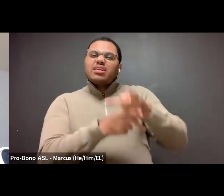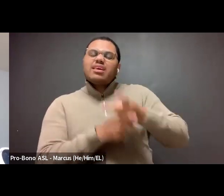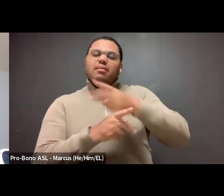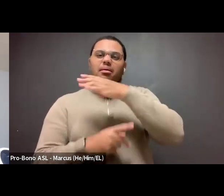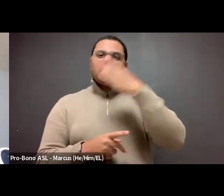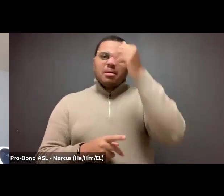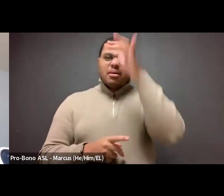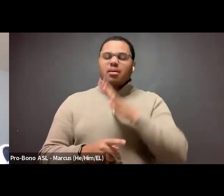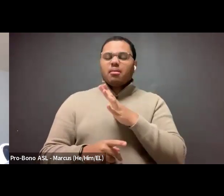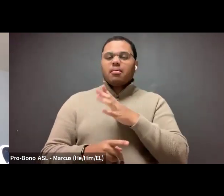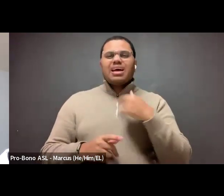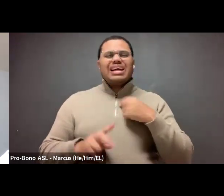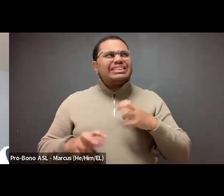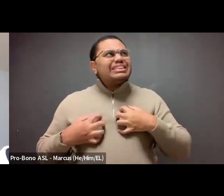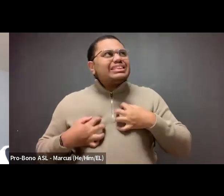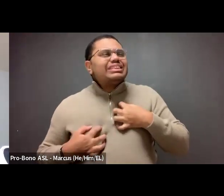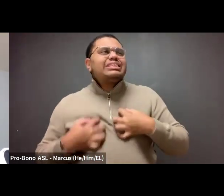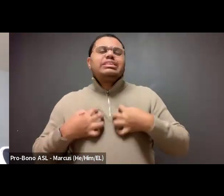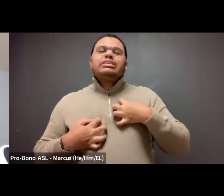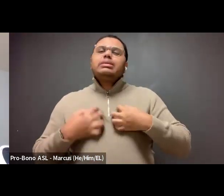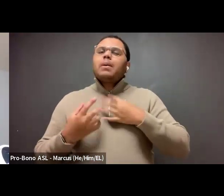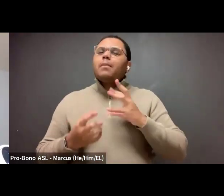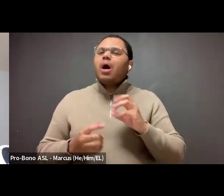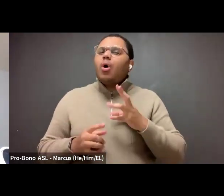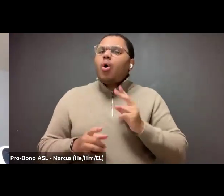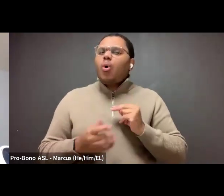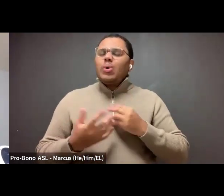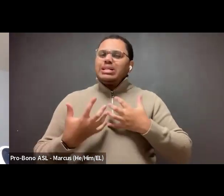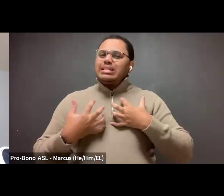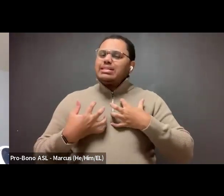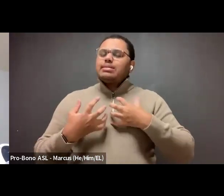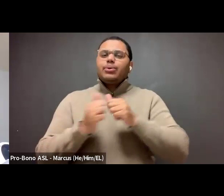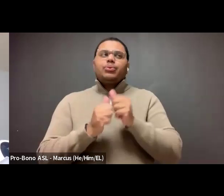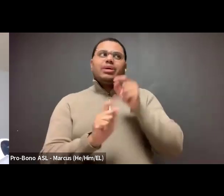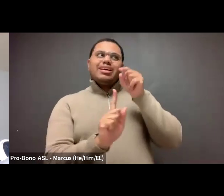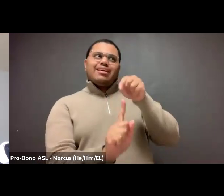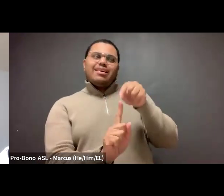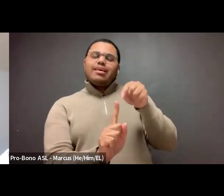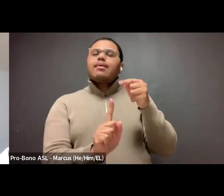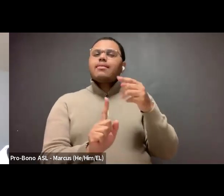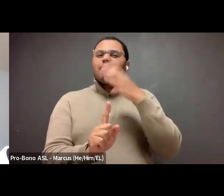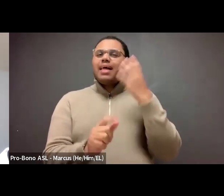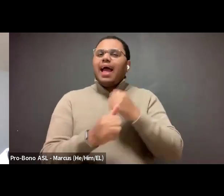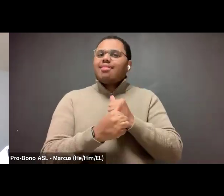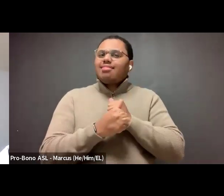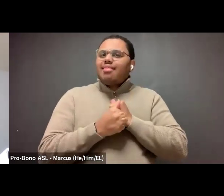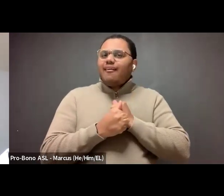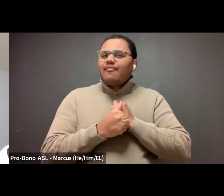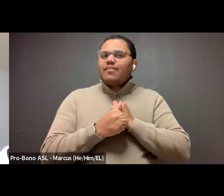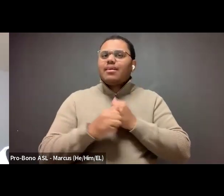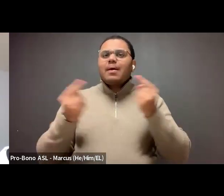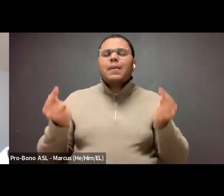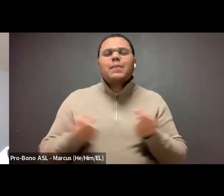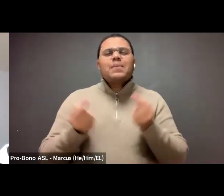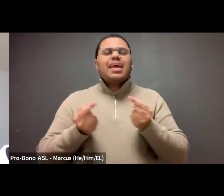relationship with Black love, that my focus on Sarah Bartman, Venus Hottentot, and pain as opposed to love